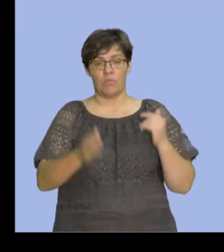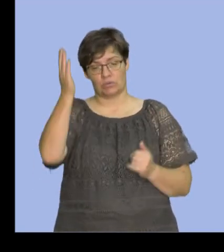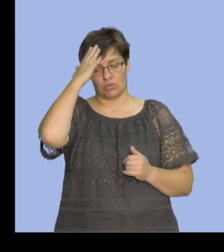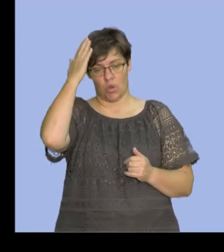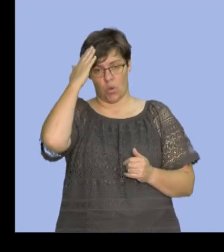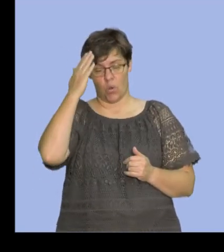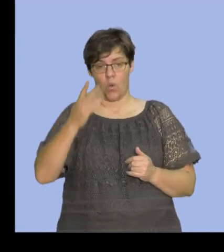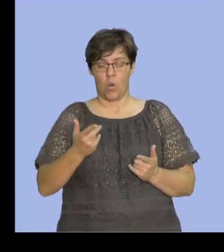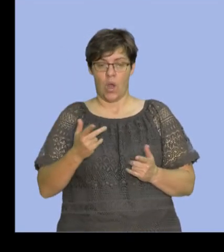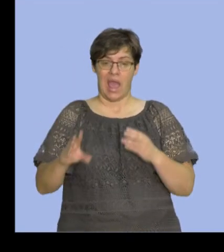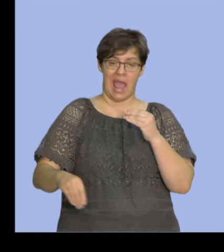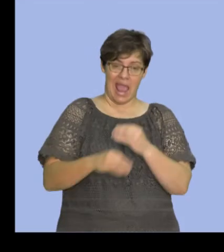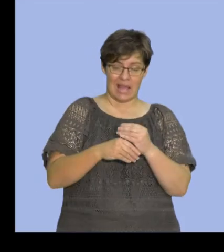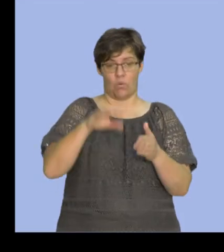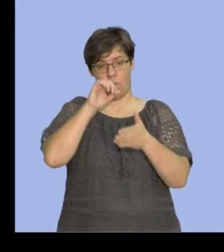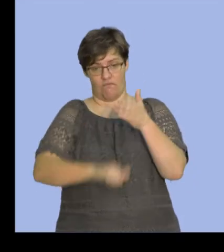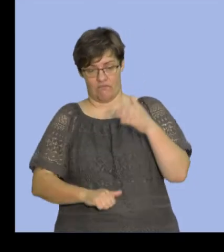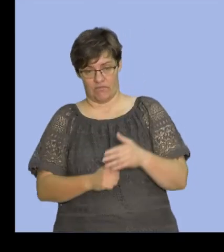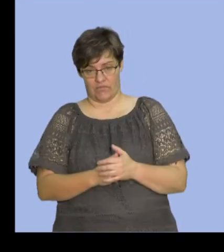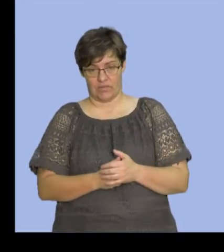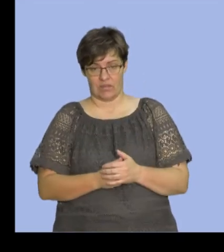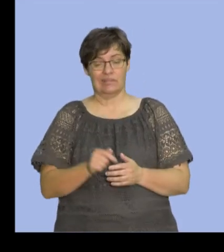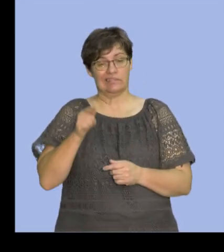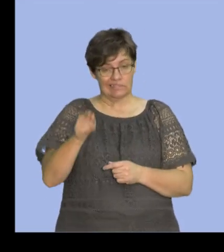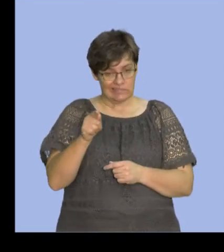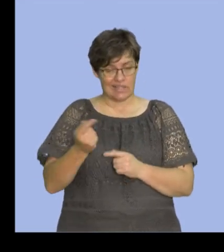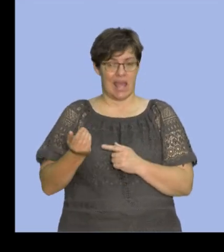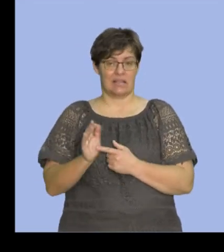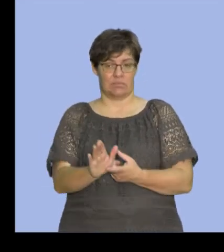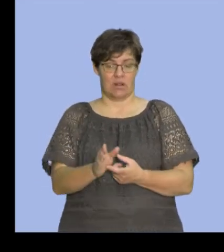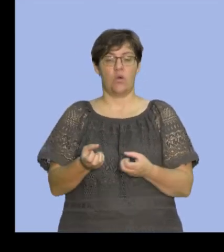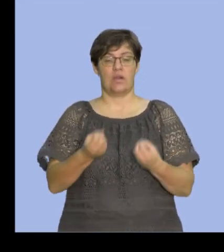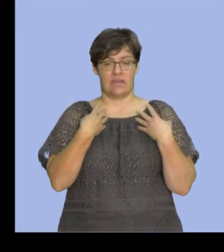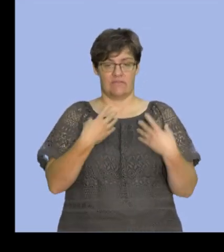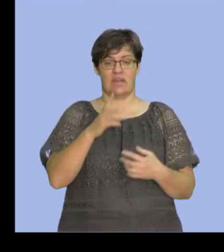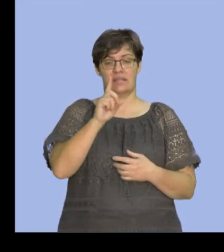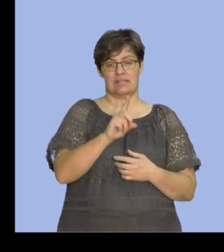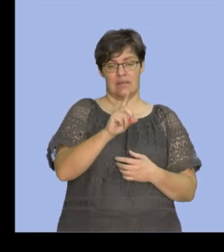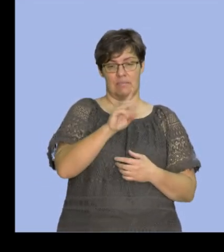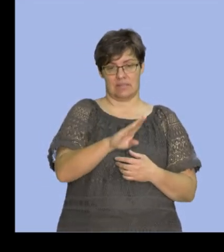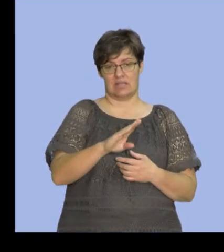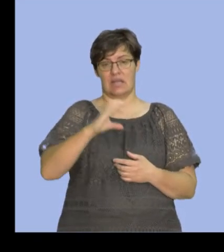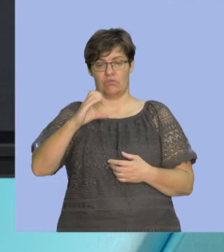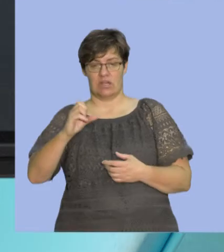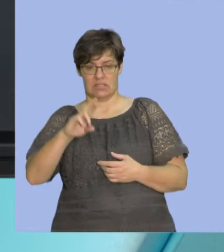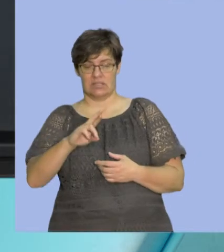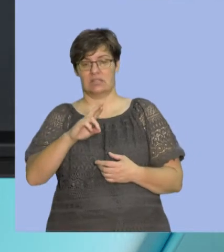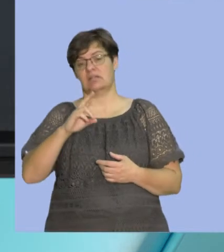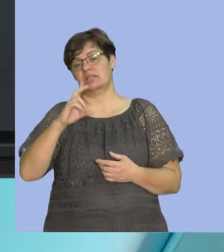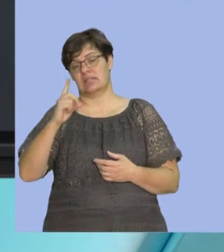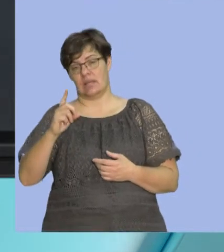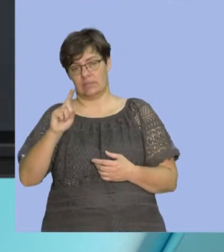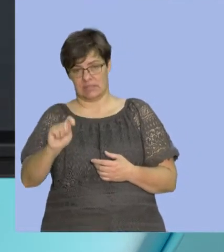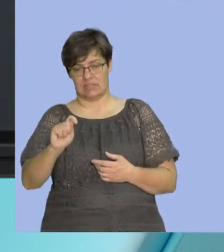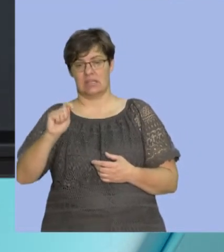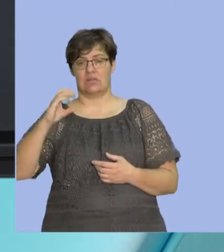you are adding or you subtracting. But in this particular example, you are given debit, credit, so you know you want to